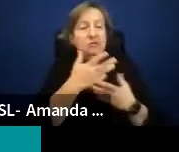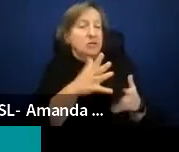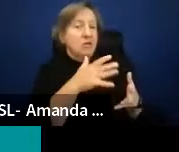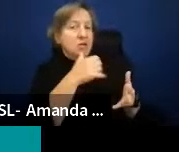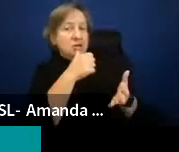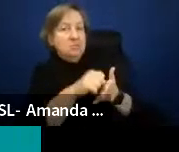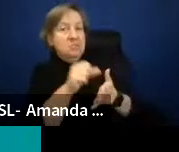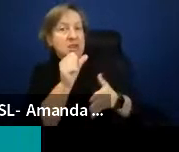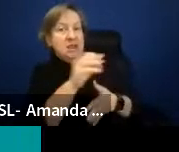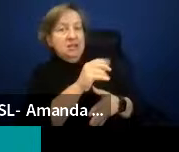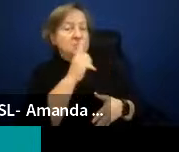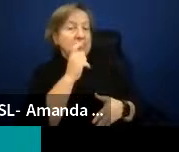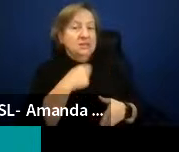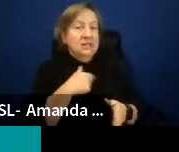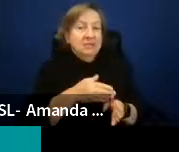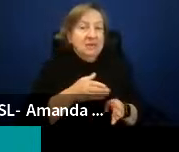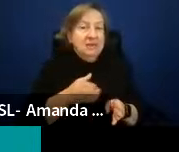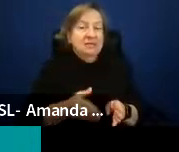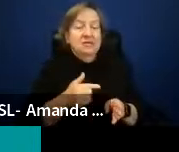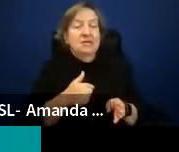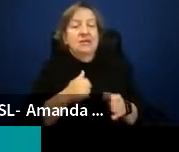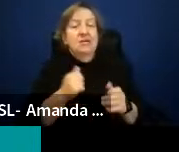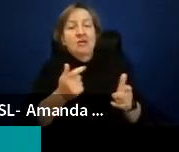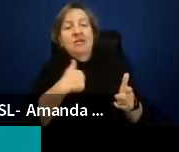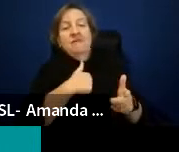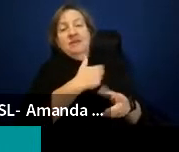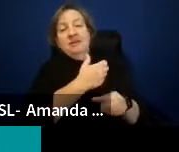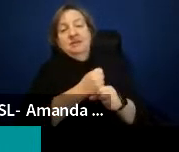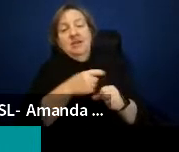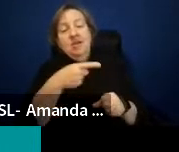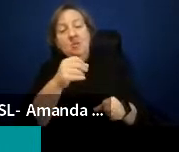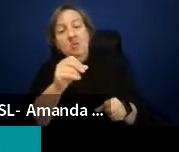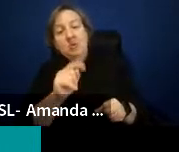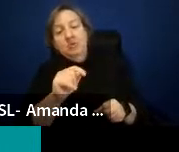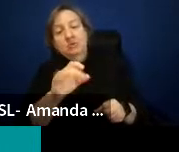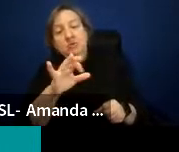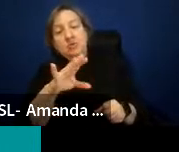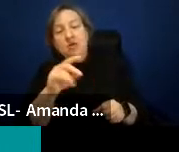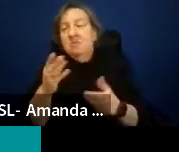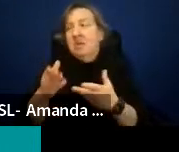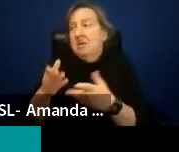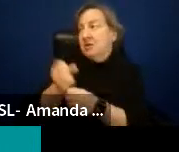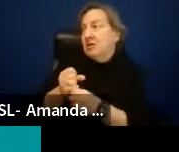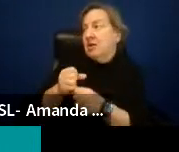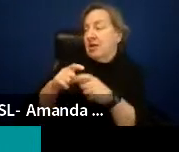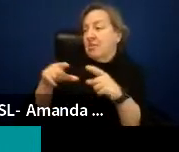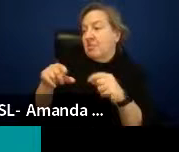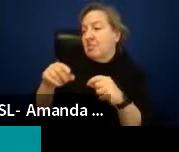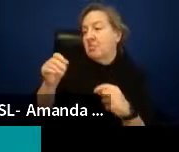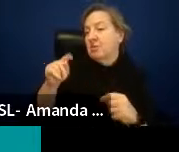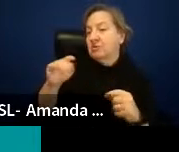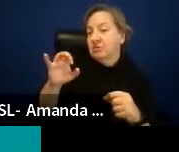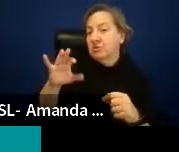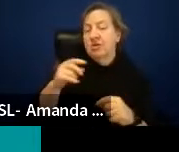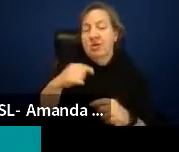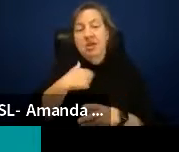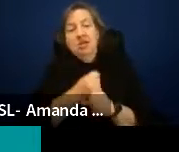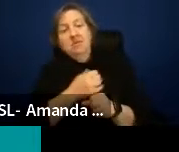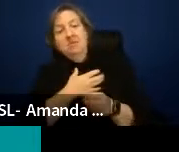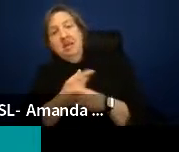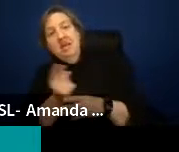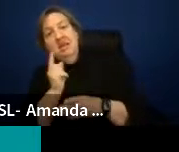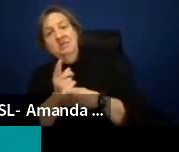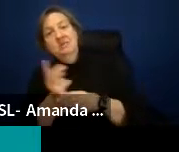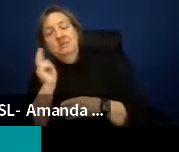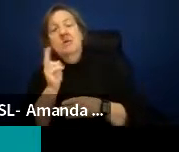mailers because I'm right next to it and all of us got. We might have gotten a mailer, yeah. I think I got mine Yeah. yesterday. Yeah. Or 2 days ago.